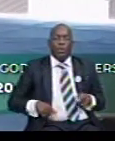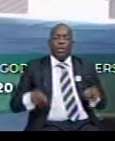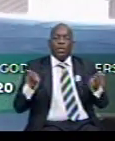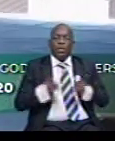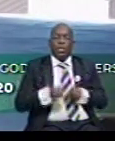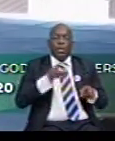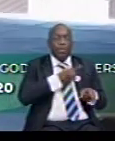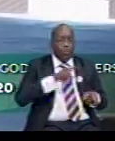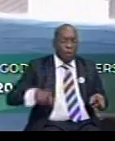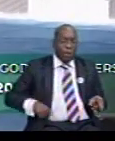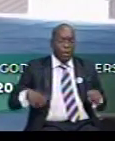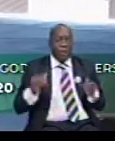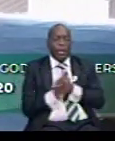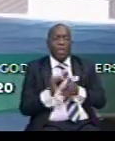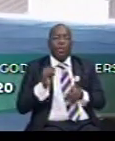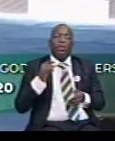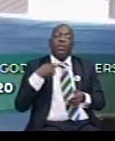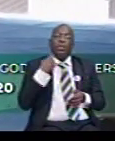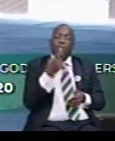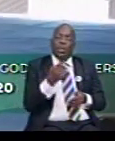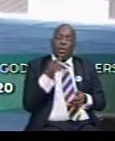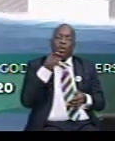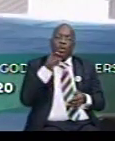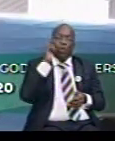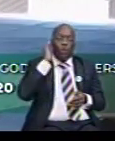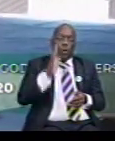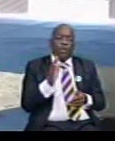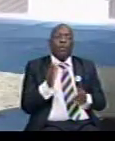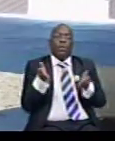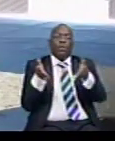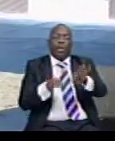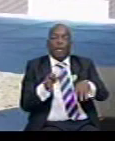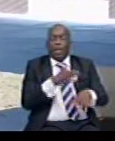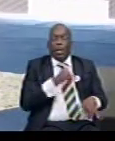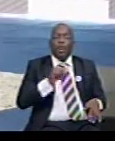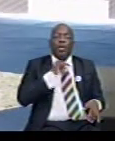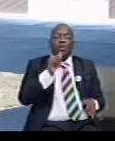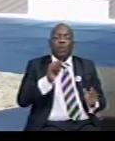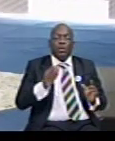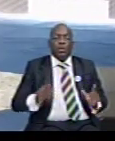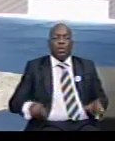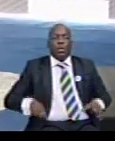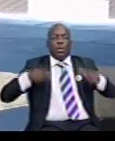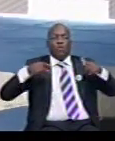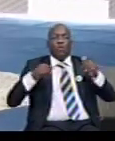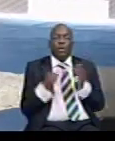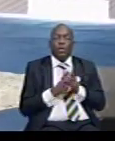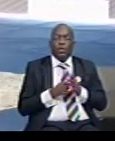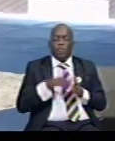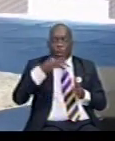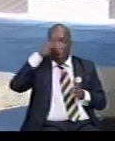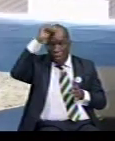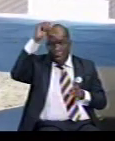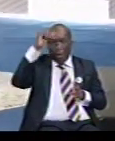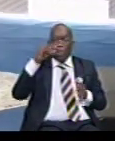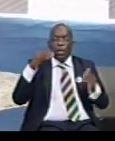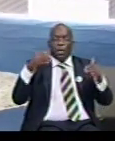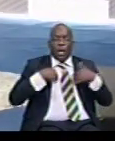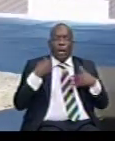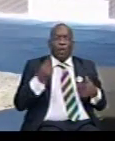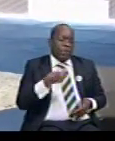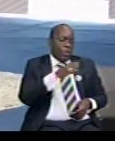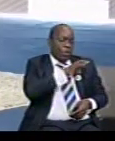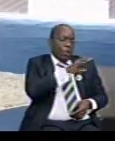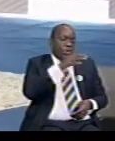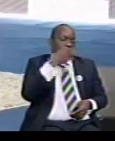that said, thou shalt die and not live. This man had the courage of